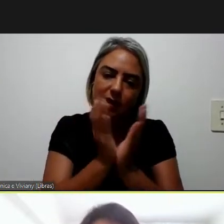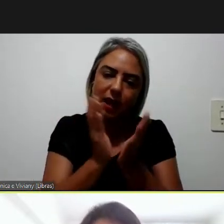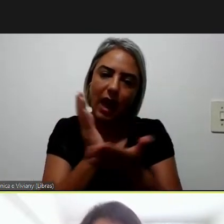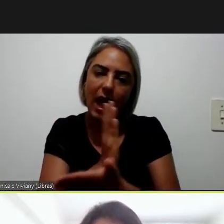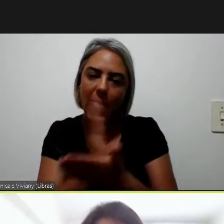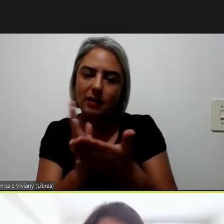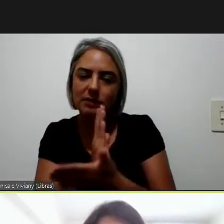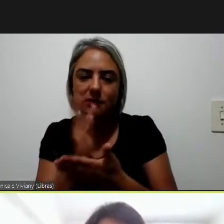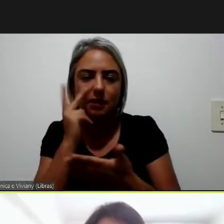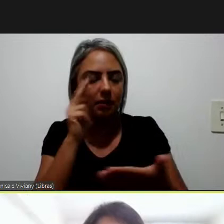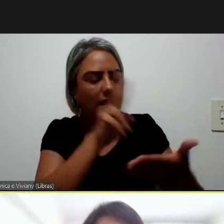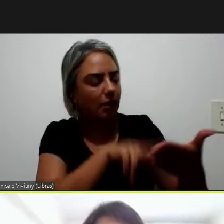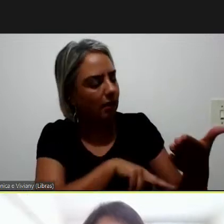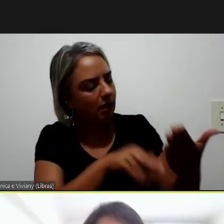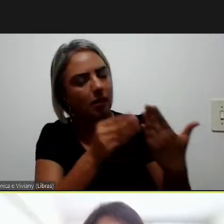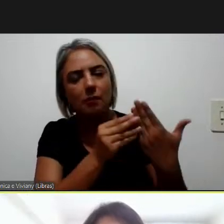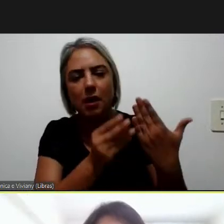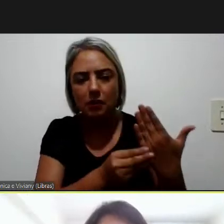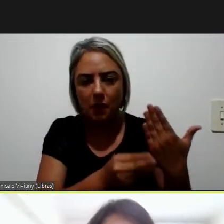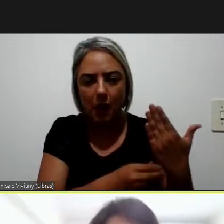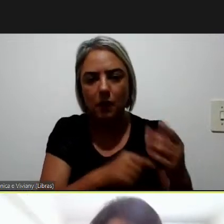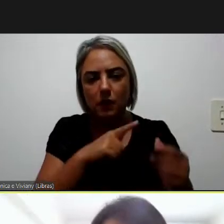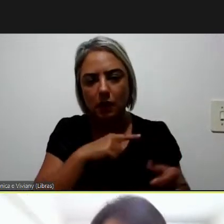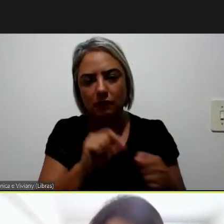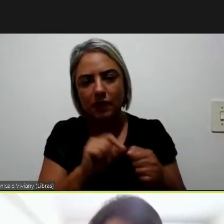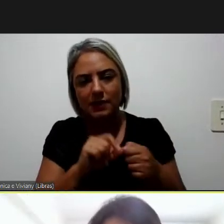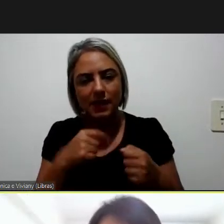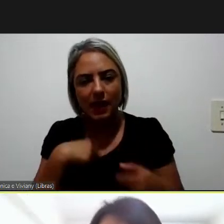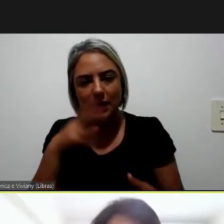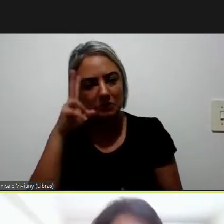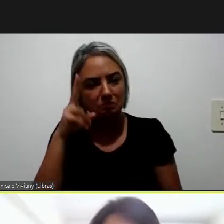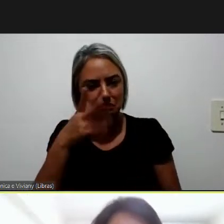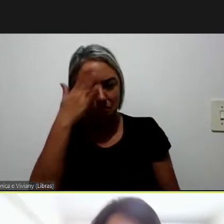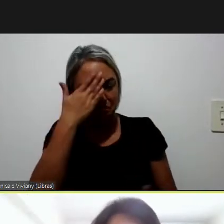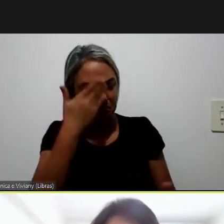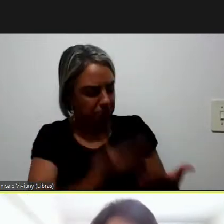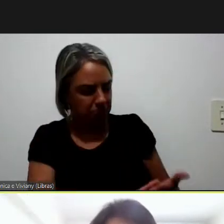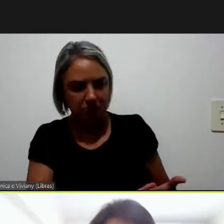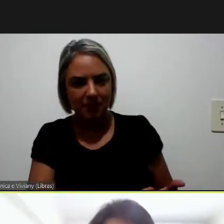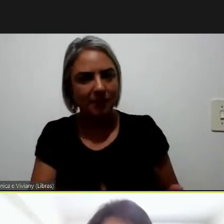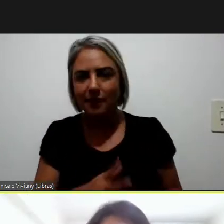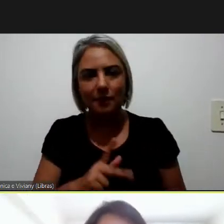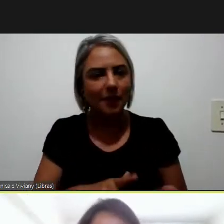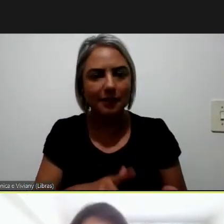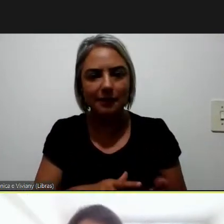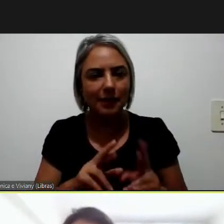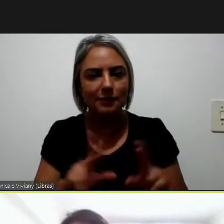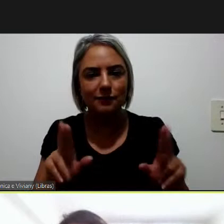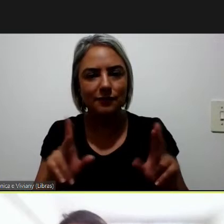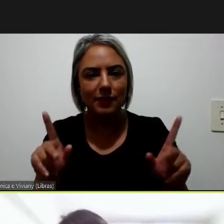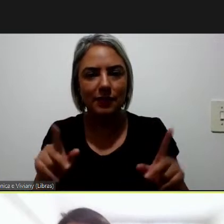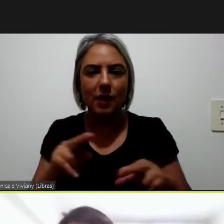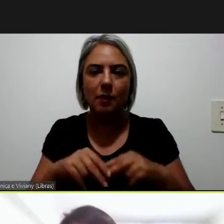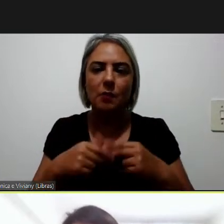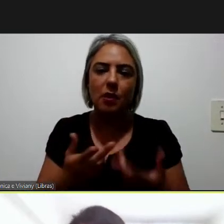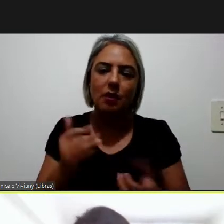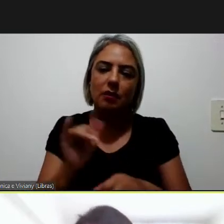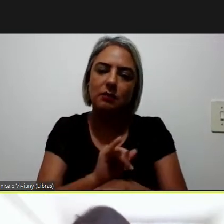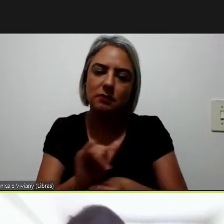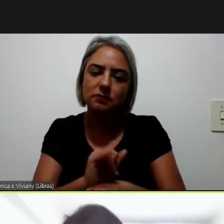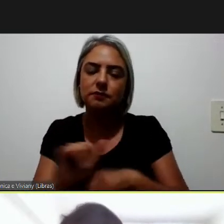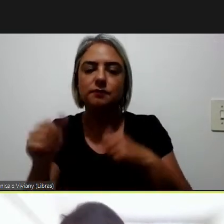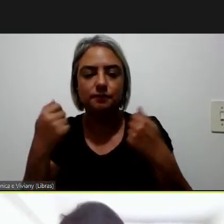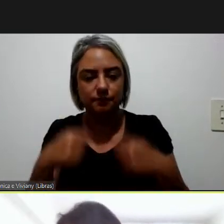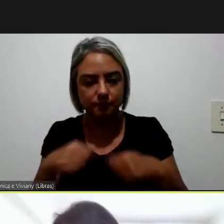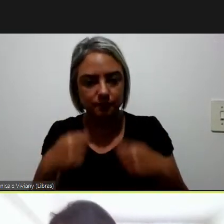the team. Most of the time when the person reads a manual what they had to do, they do not see themselves there because this is not the reality in which they live